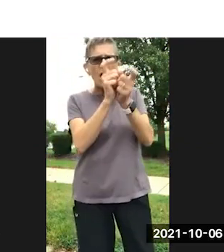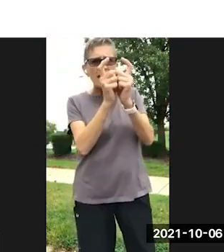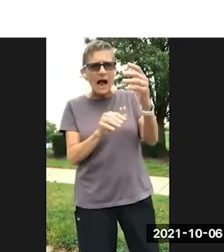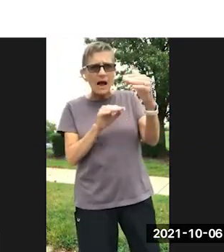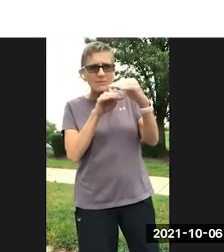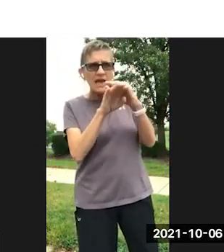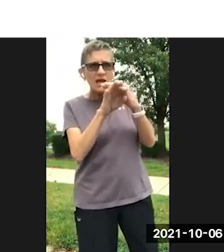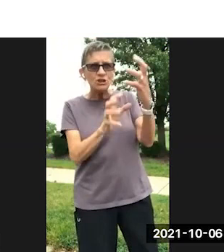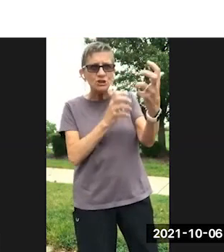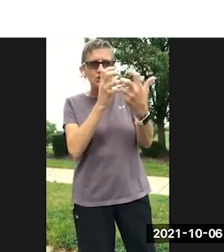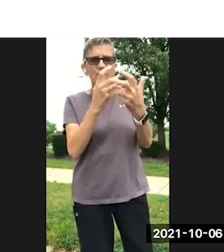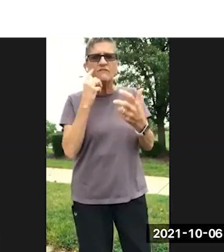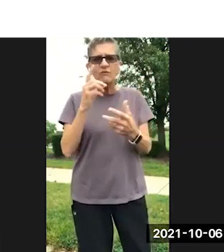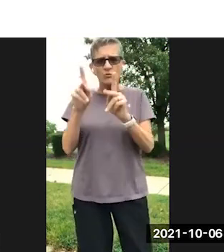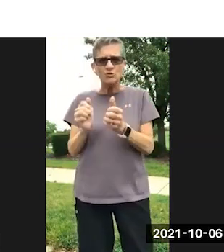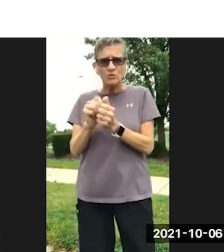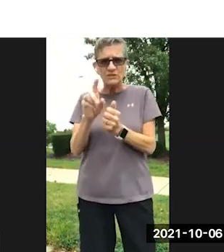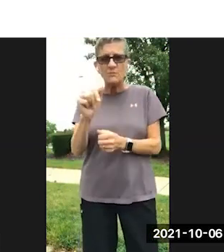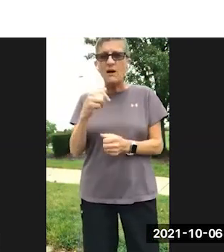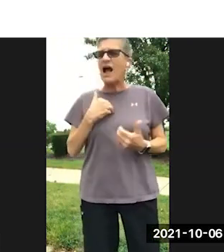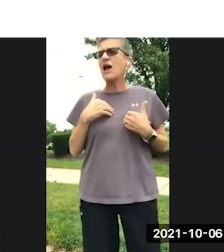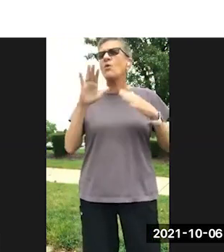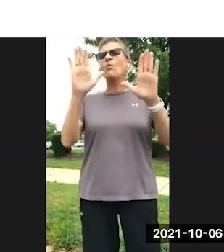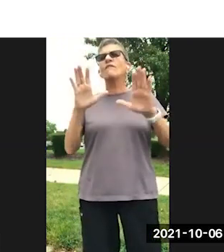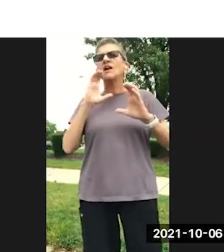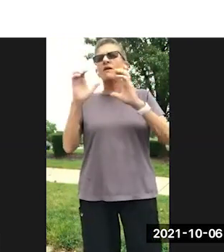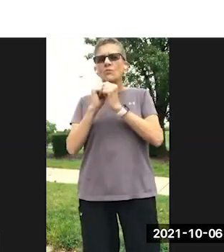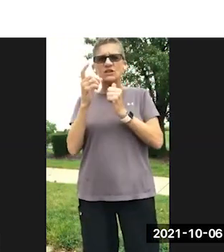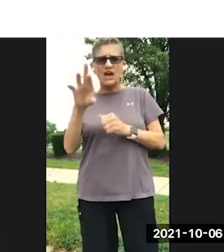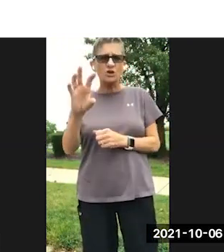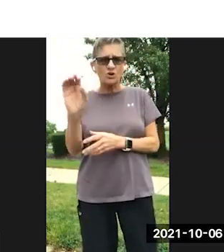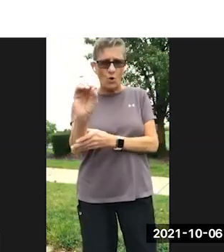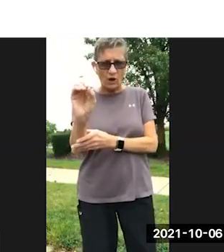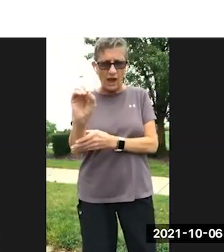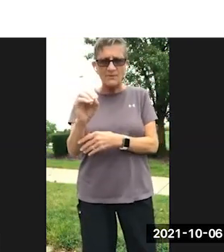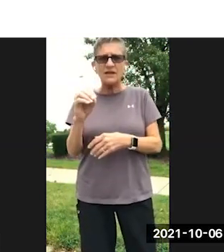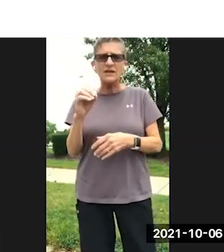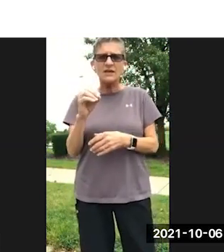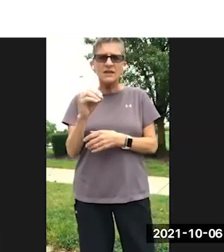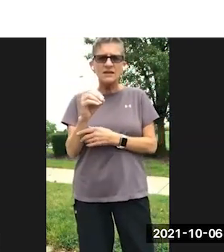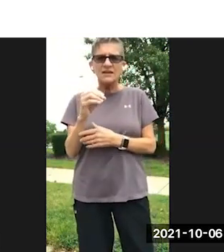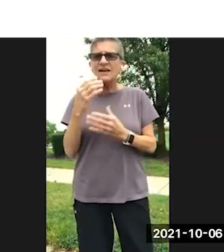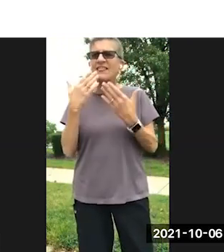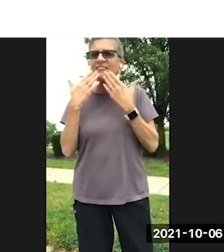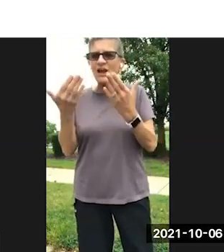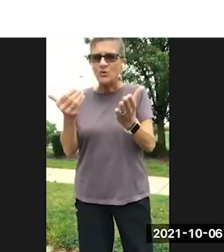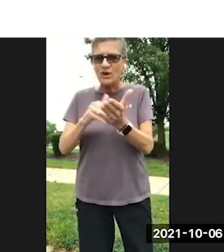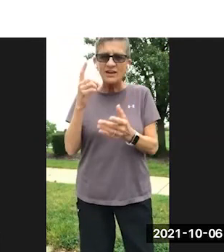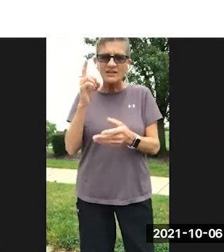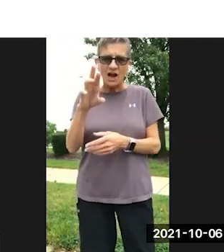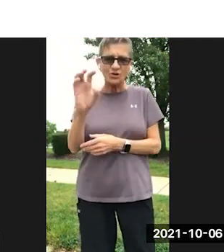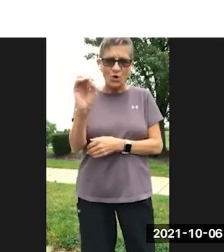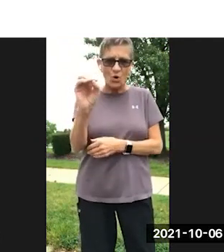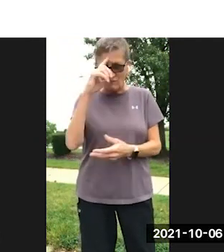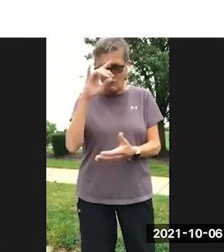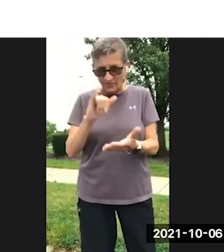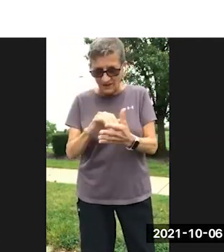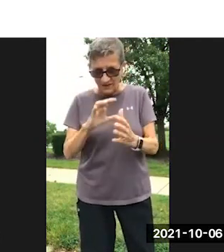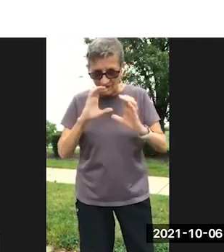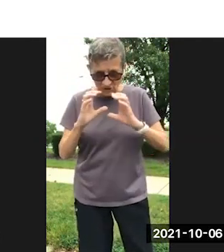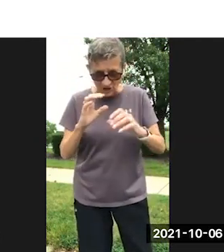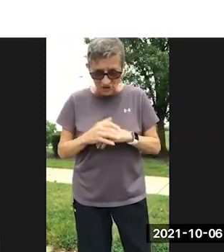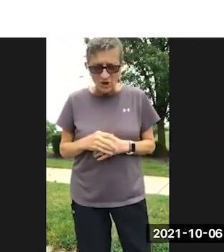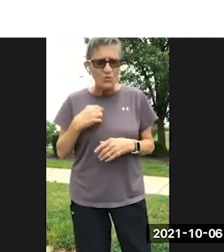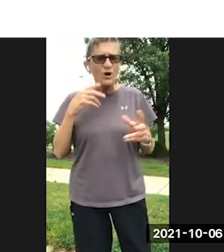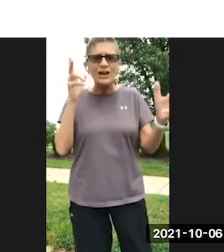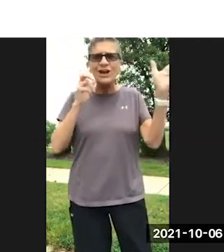disability. I had a terrific conversation yesterday with Dr. Okunlami. Thank you again, Dr. O, for that conversation. Hearing all kinds